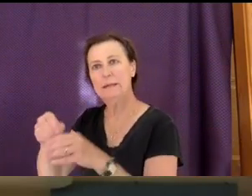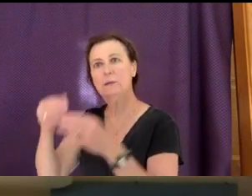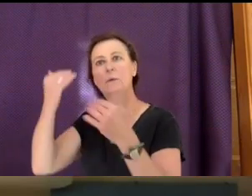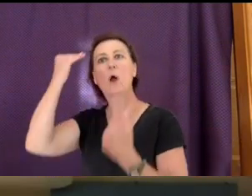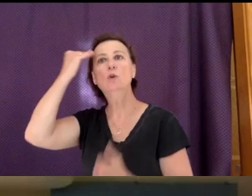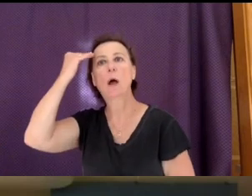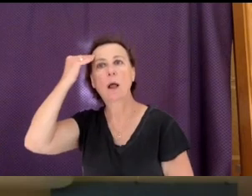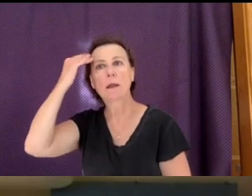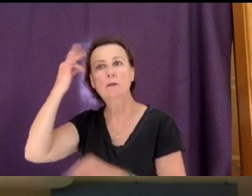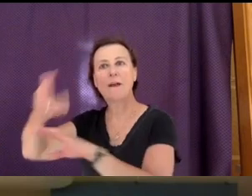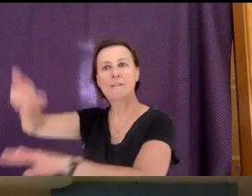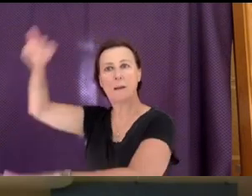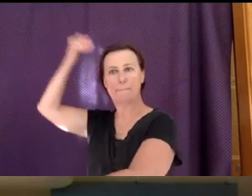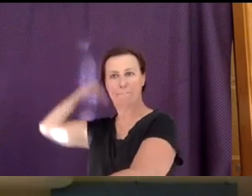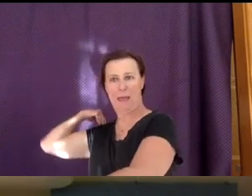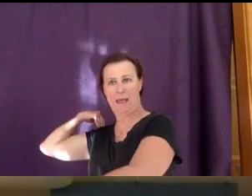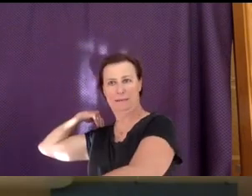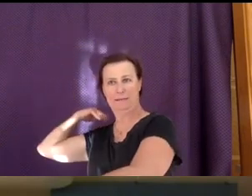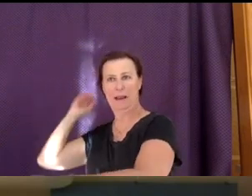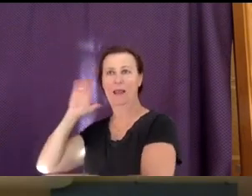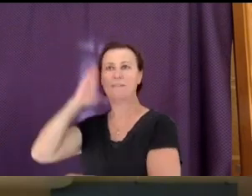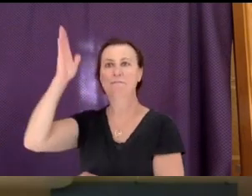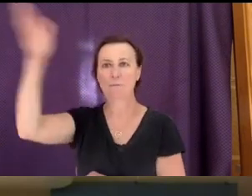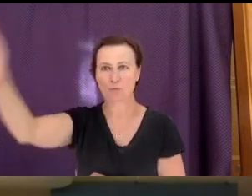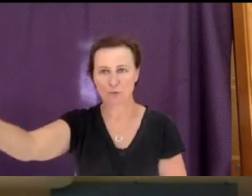of past and future.